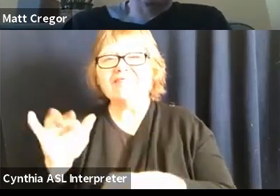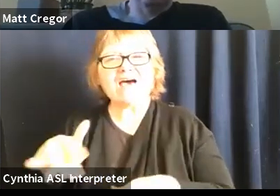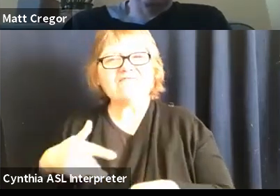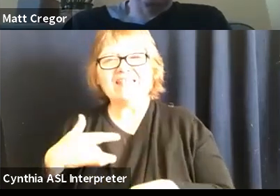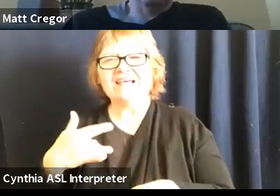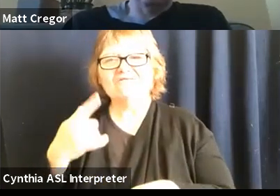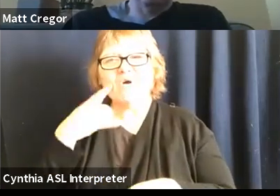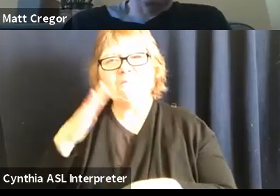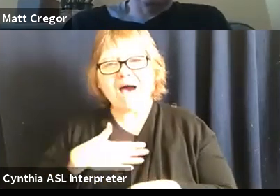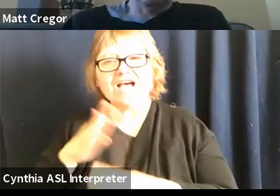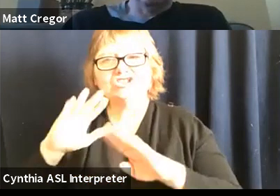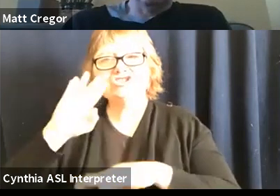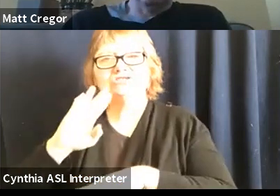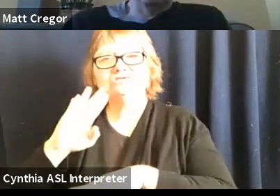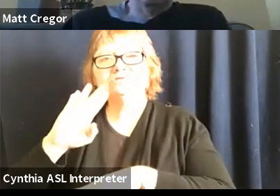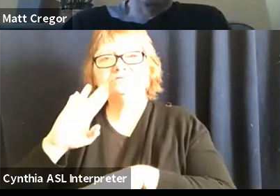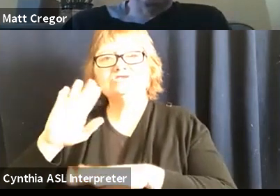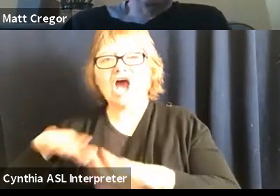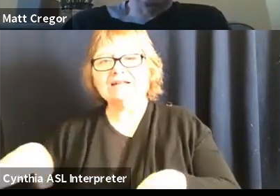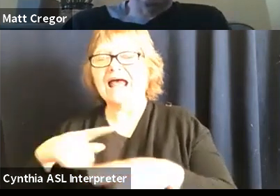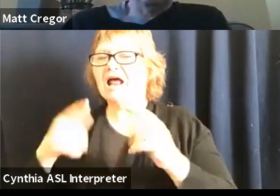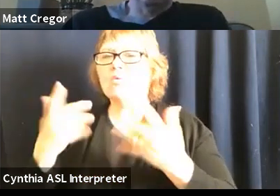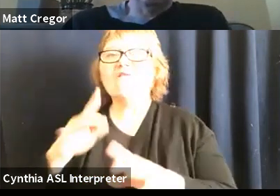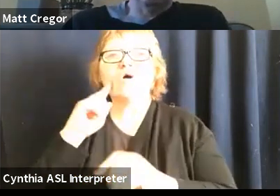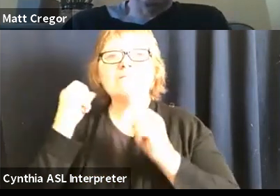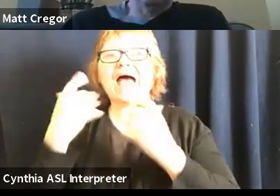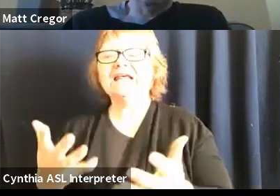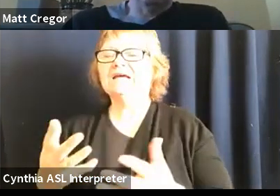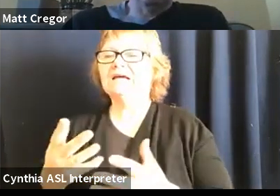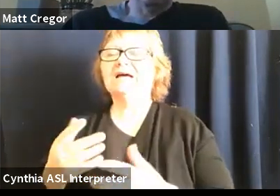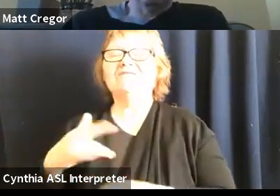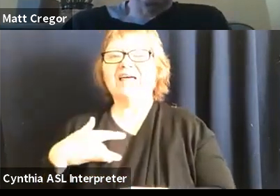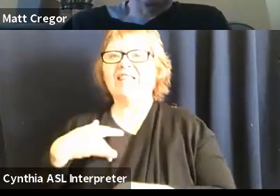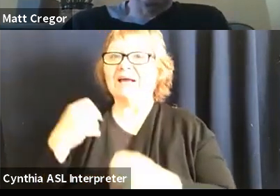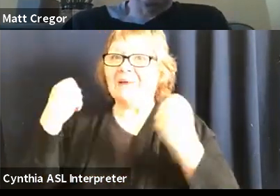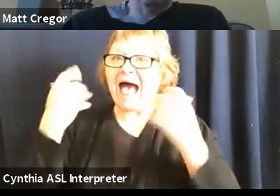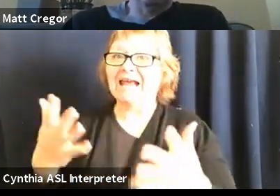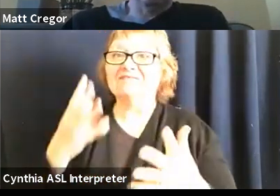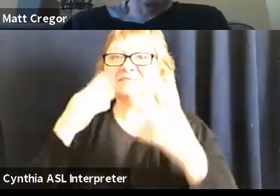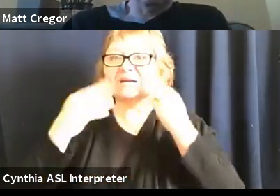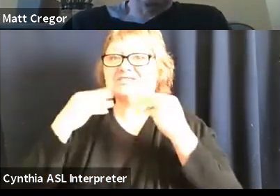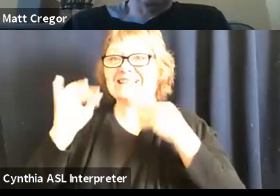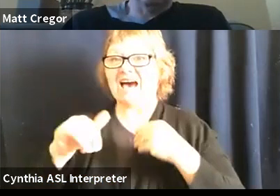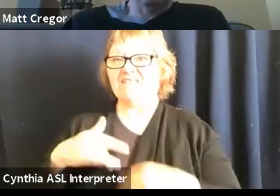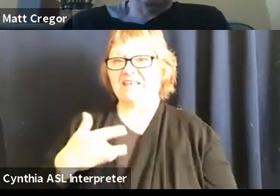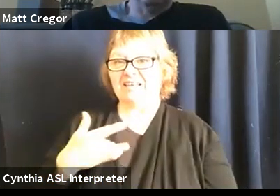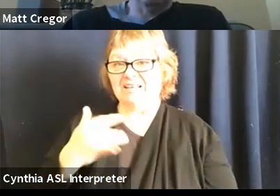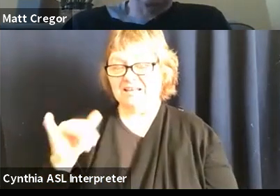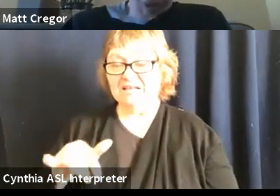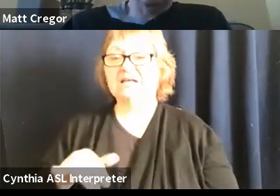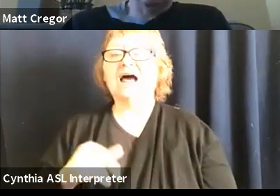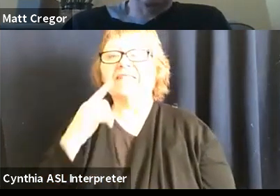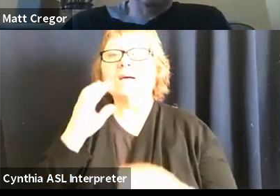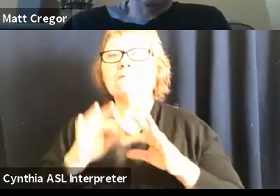kid in Boston. Too many have experienced those feelings. I think the important